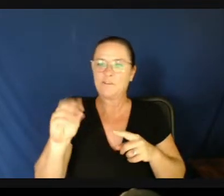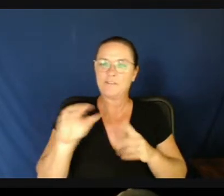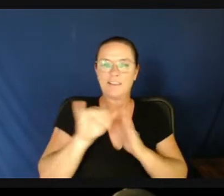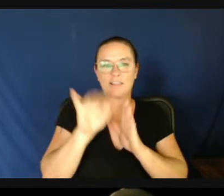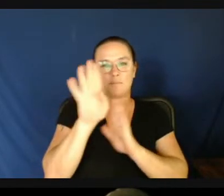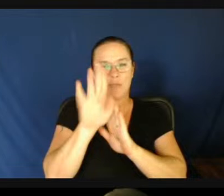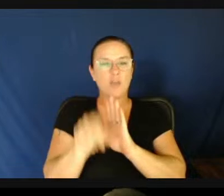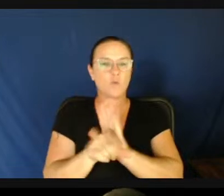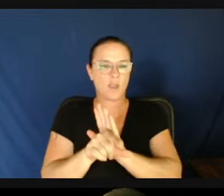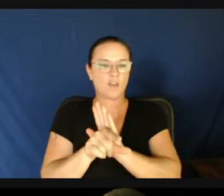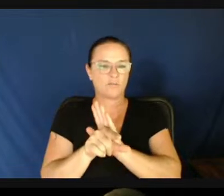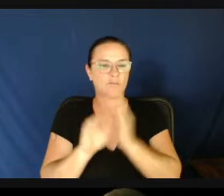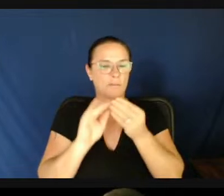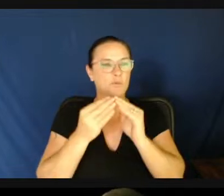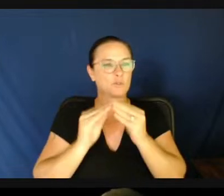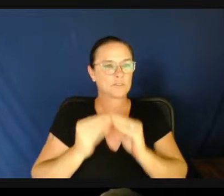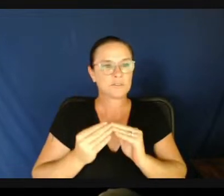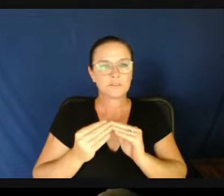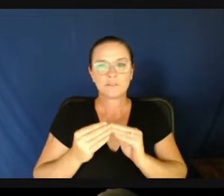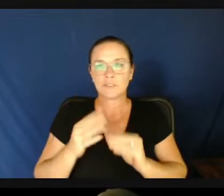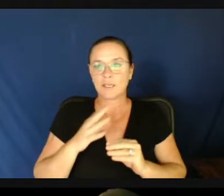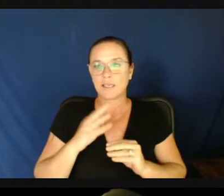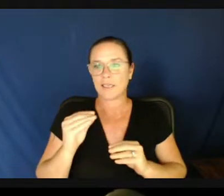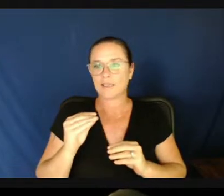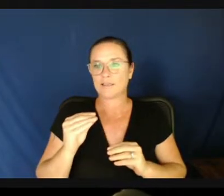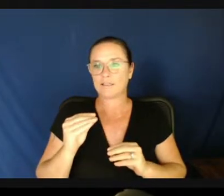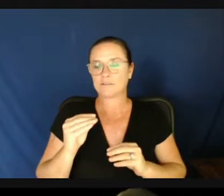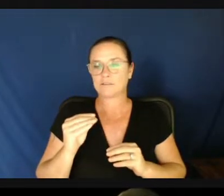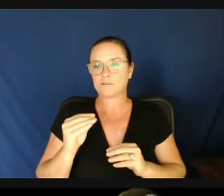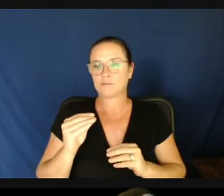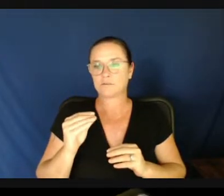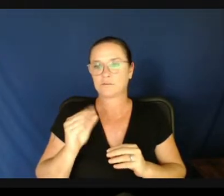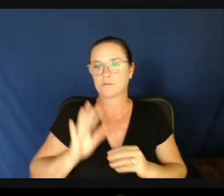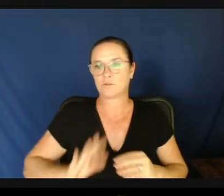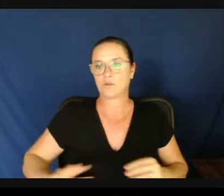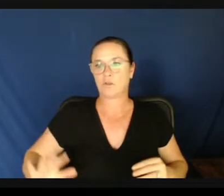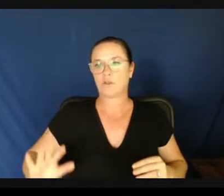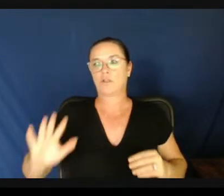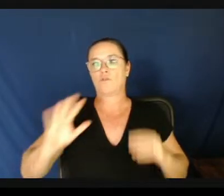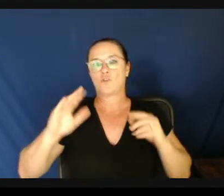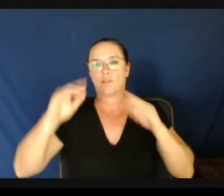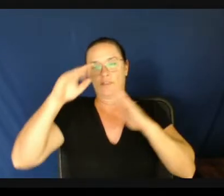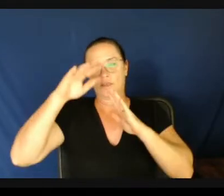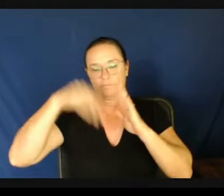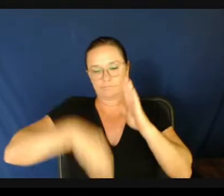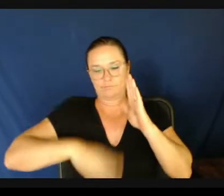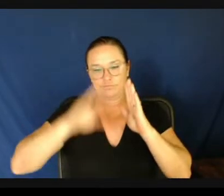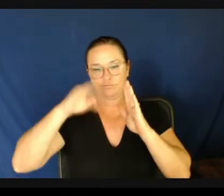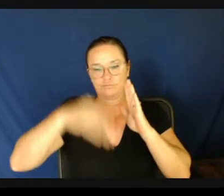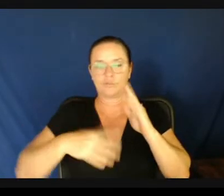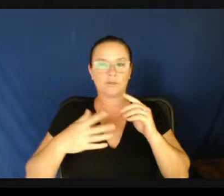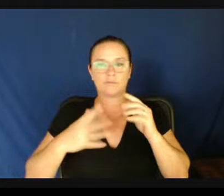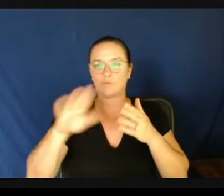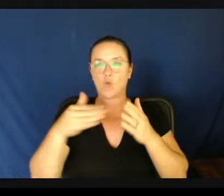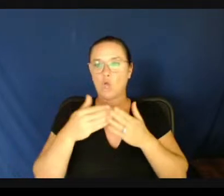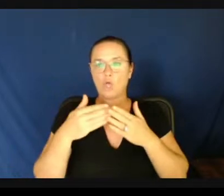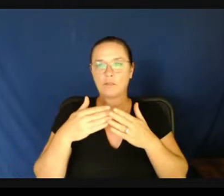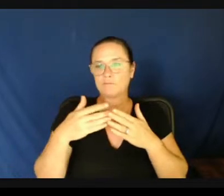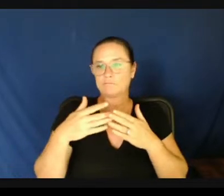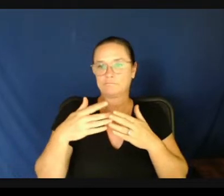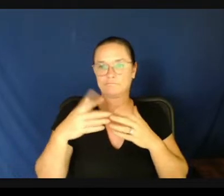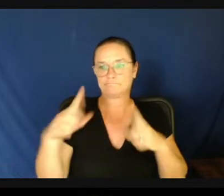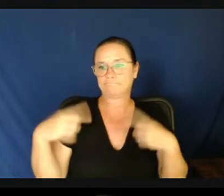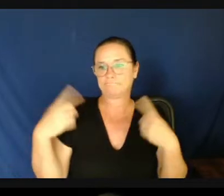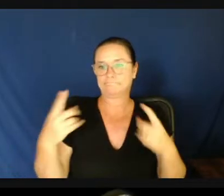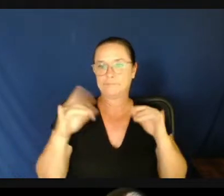essentially. And distributed across all the depths and the typical patterns here. Nothing really unusual to